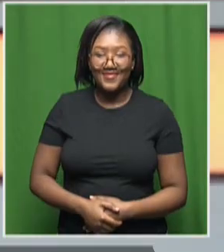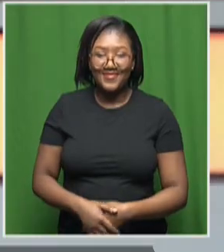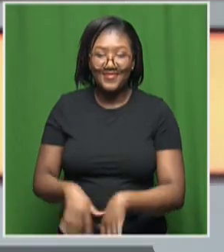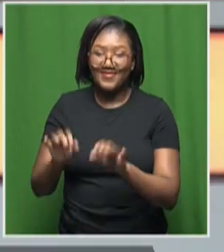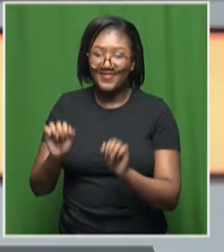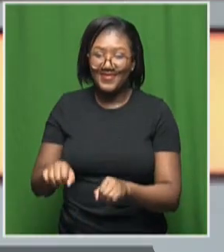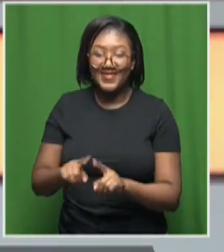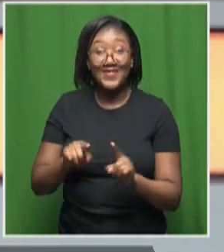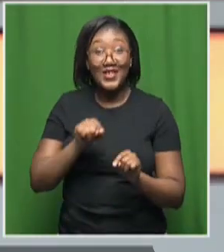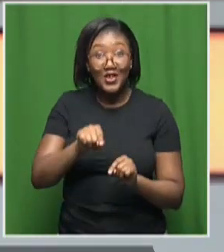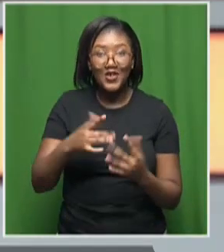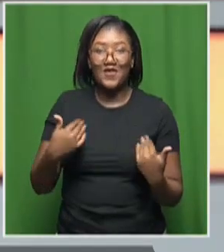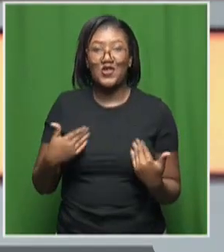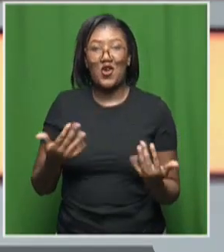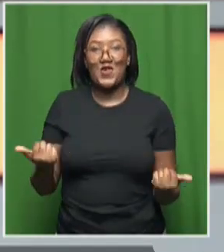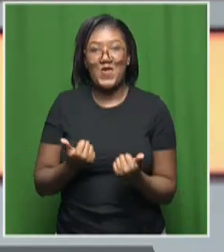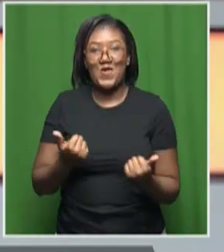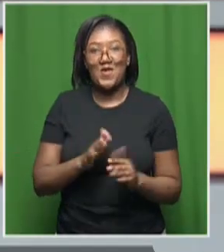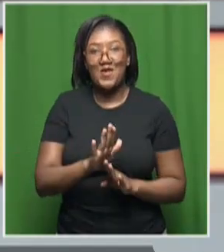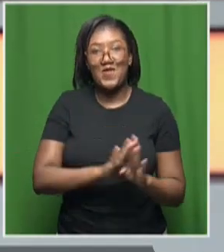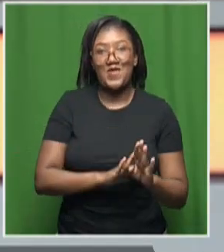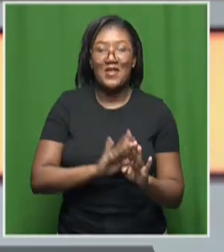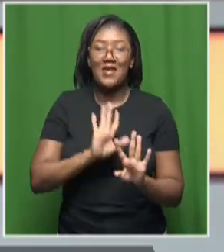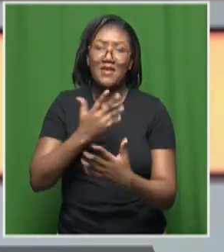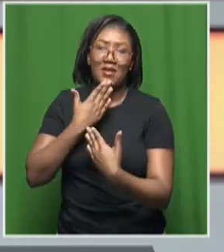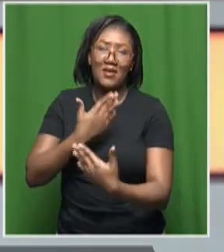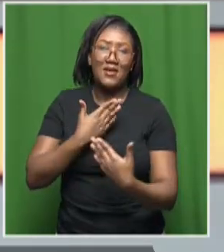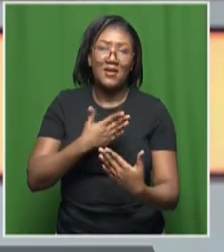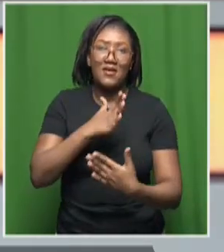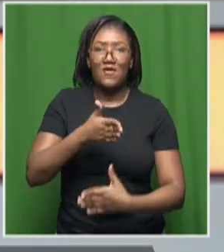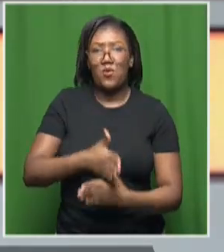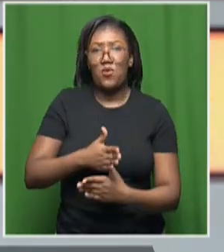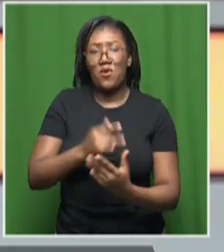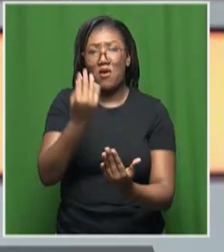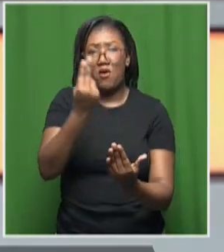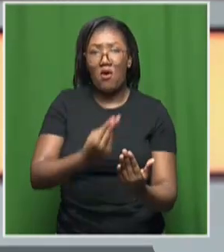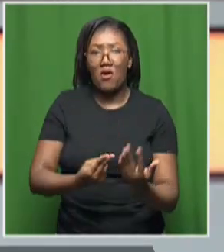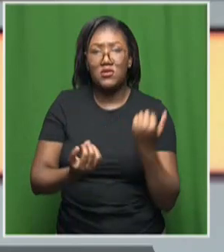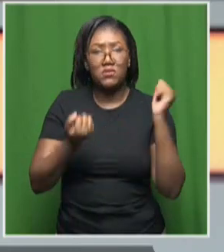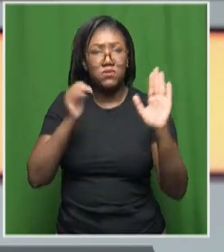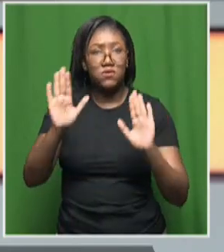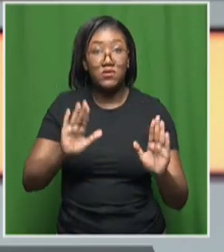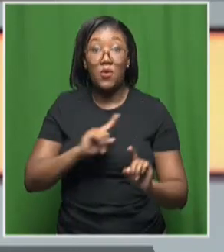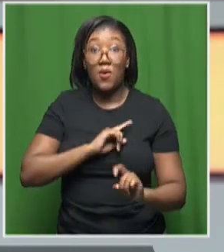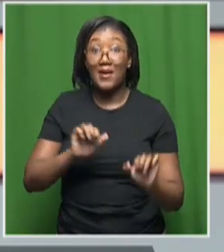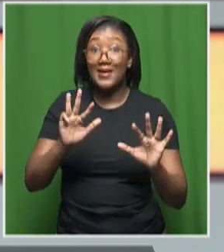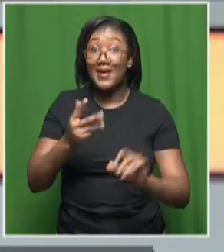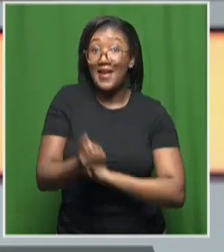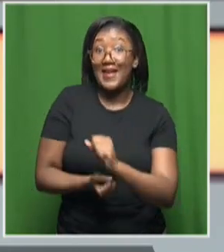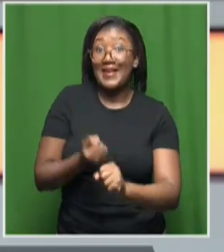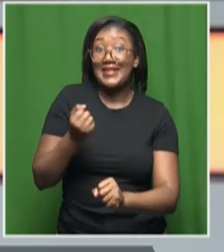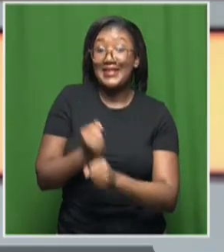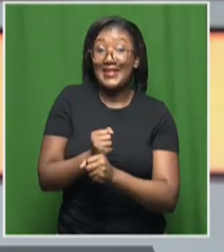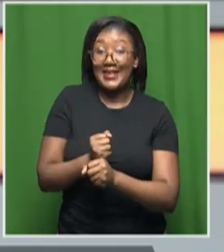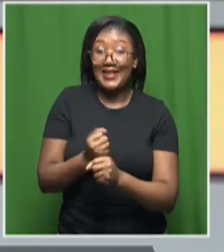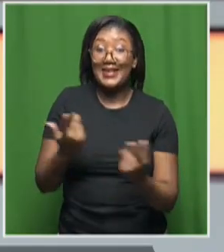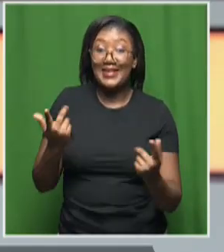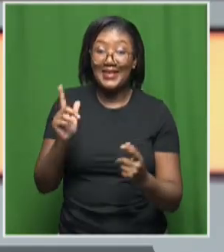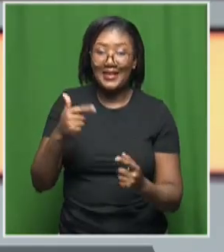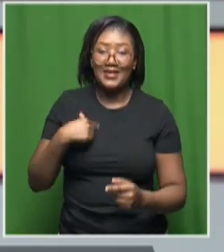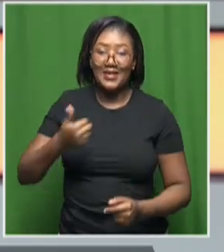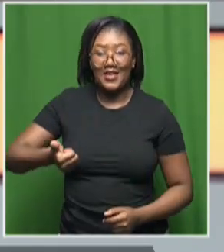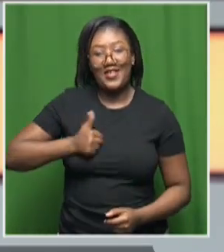are sown, they're being watered. Thank you for putting your work, and showcasing it, because 9 years later, we're benefiting it, and I'm wishing you all the